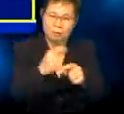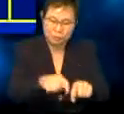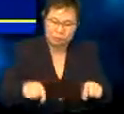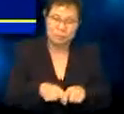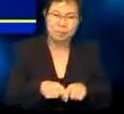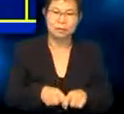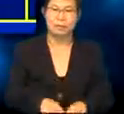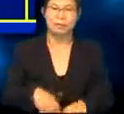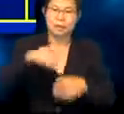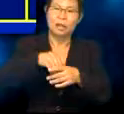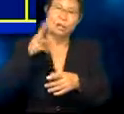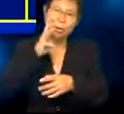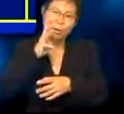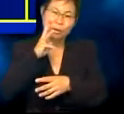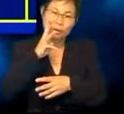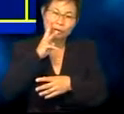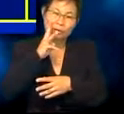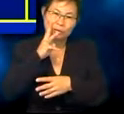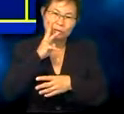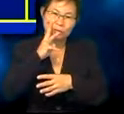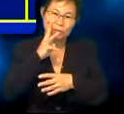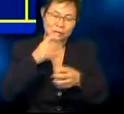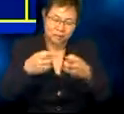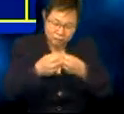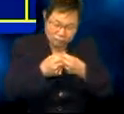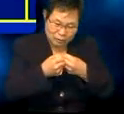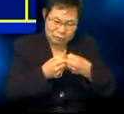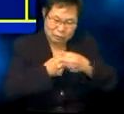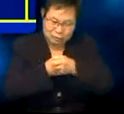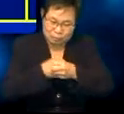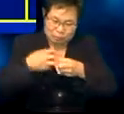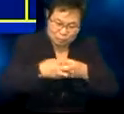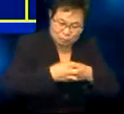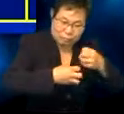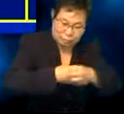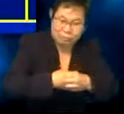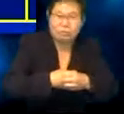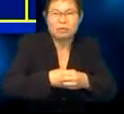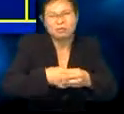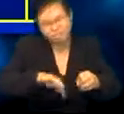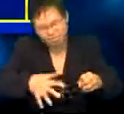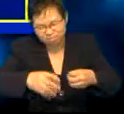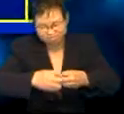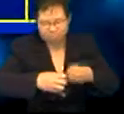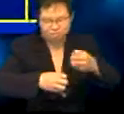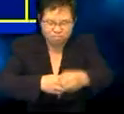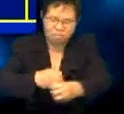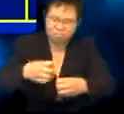position. In liquids, the forces of attraction between particles are quite